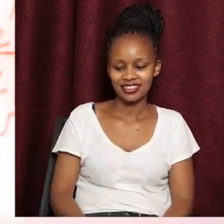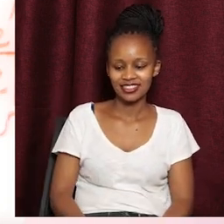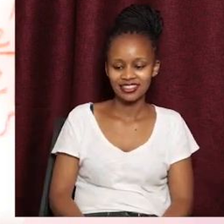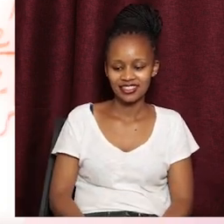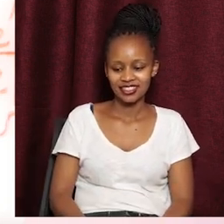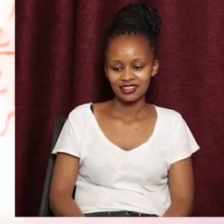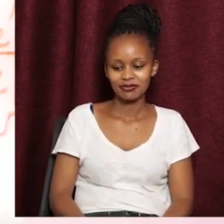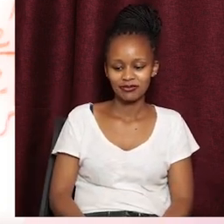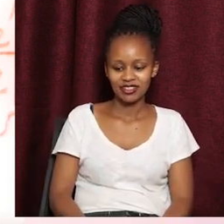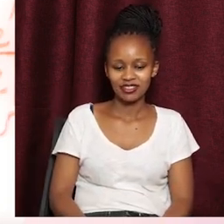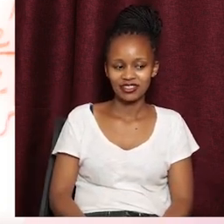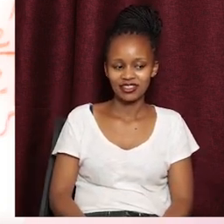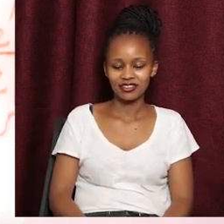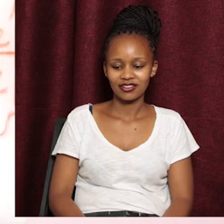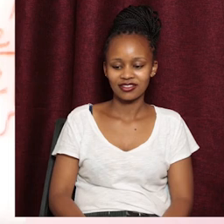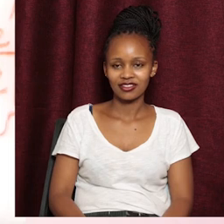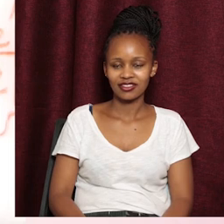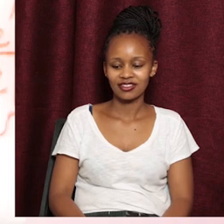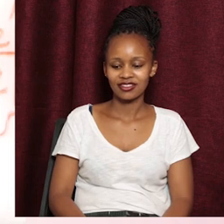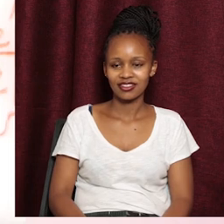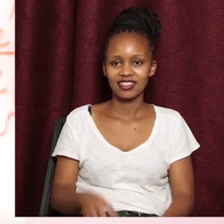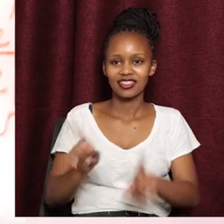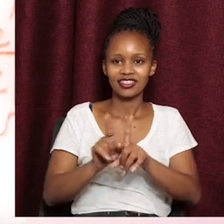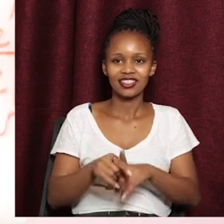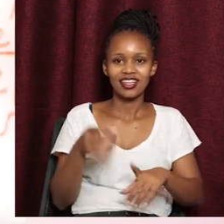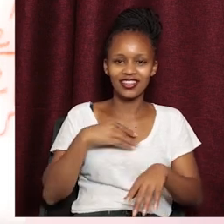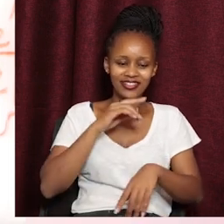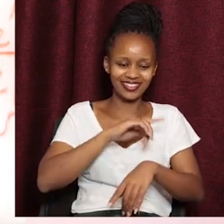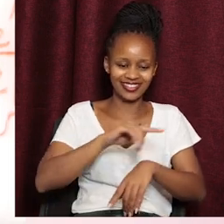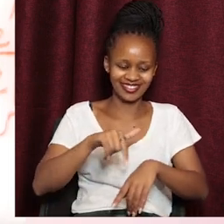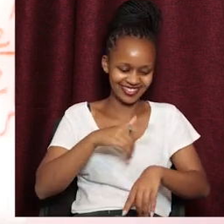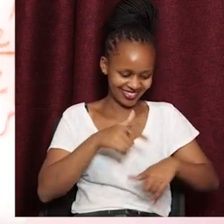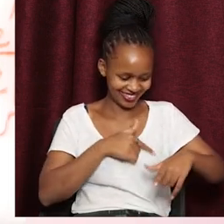Munaangalia mkiwa serious. Hata wenye mko na saa ya roho.